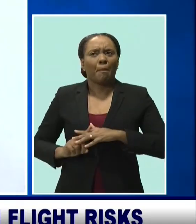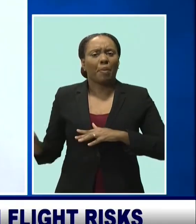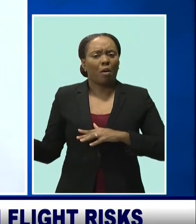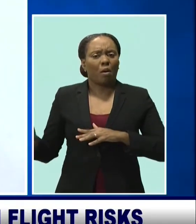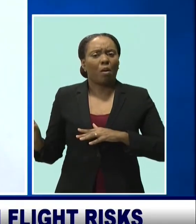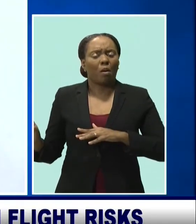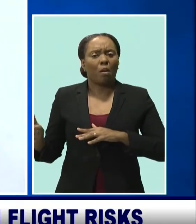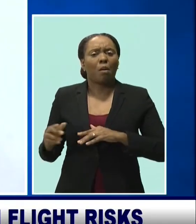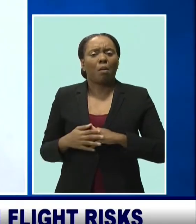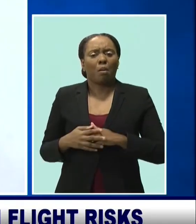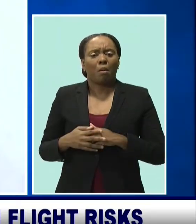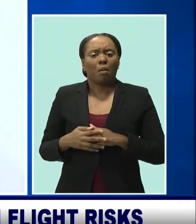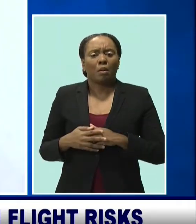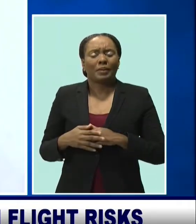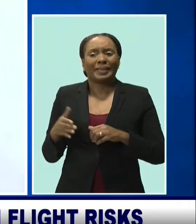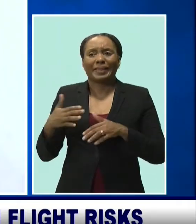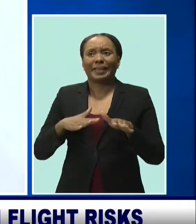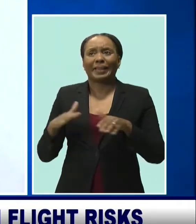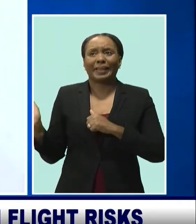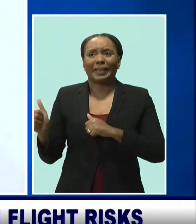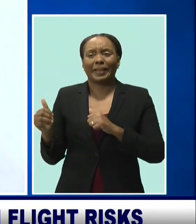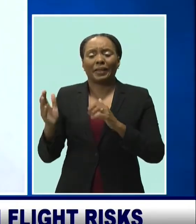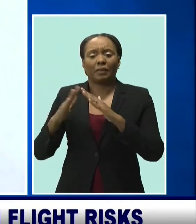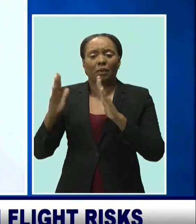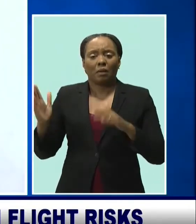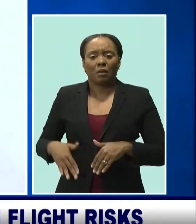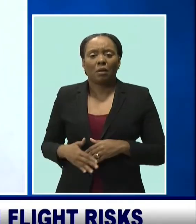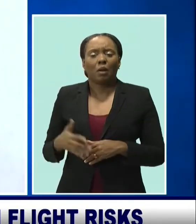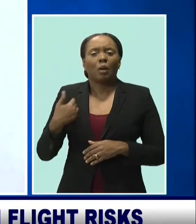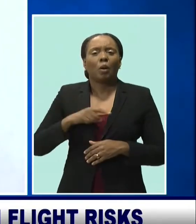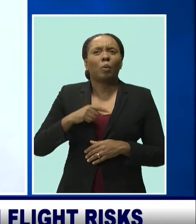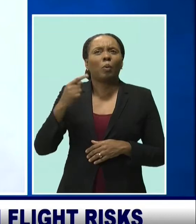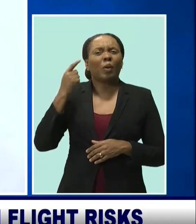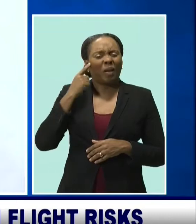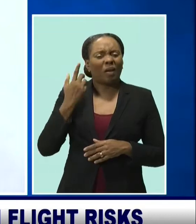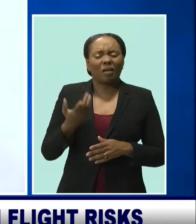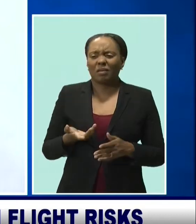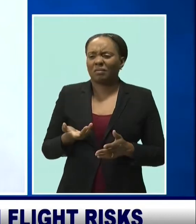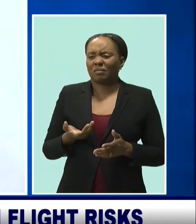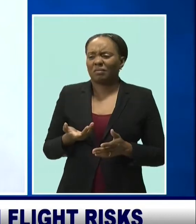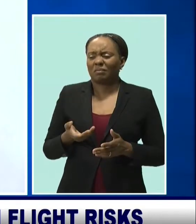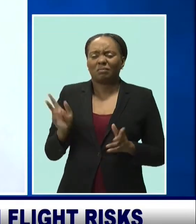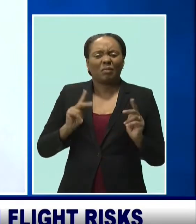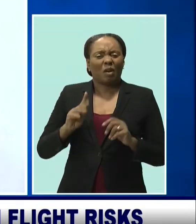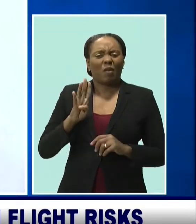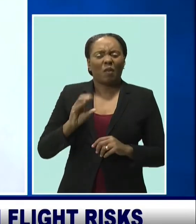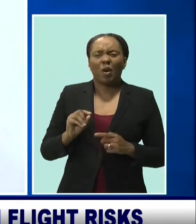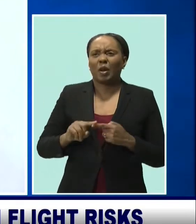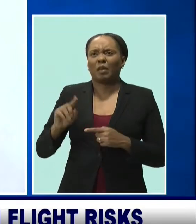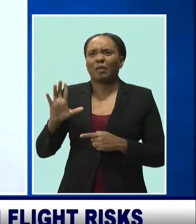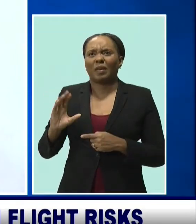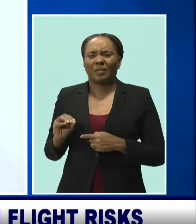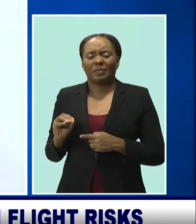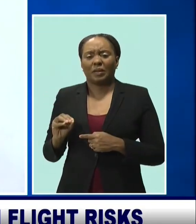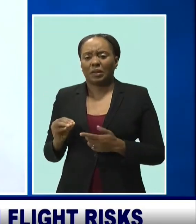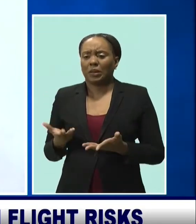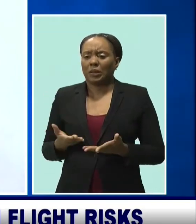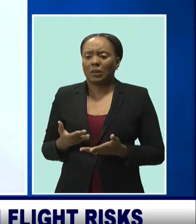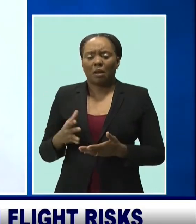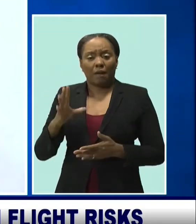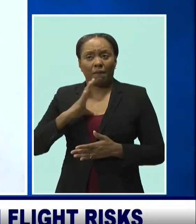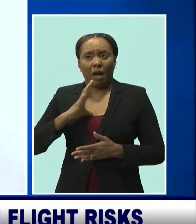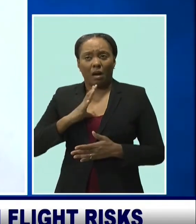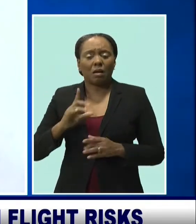that that particular age group, 40 to 50, may not have given some concern, but we are now starting to see that